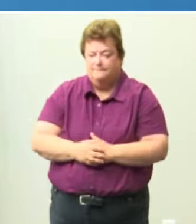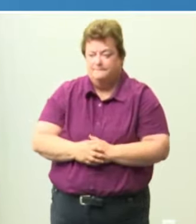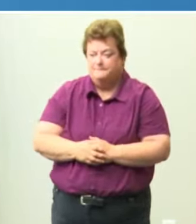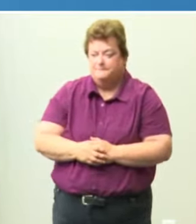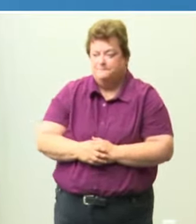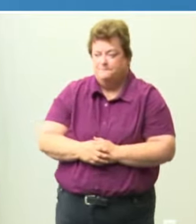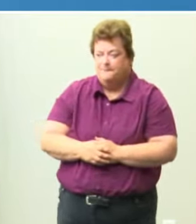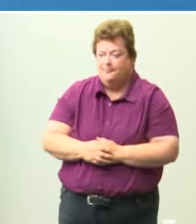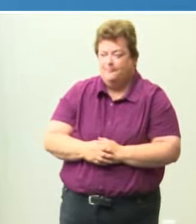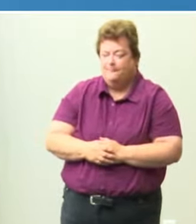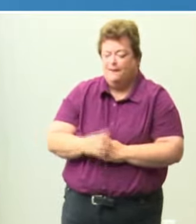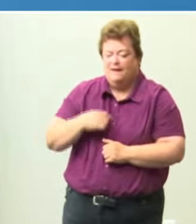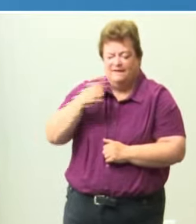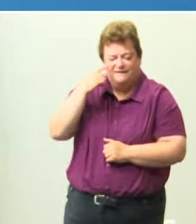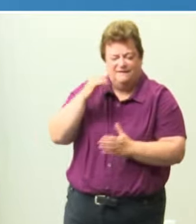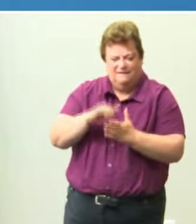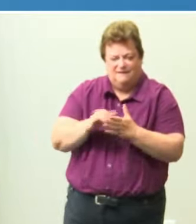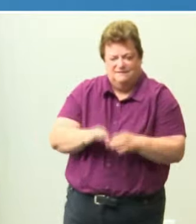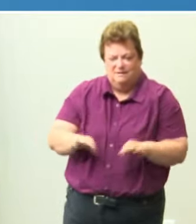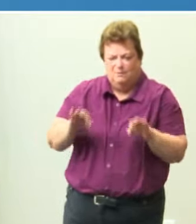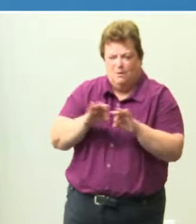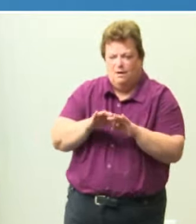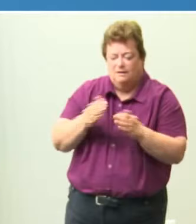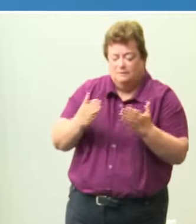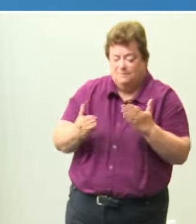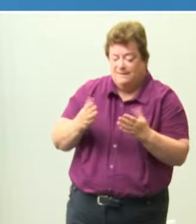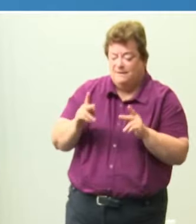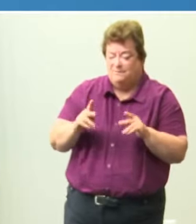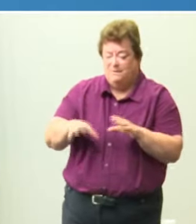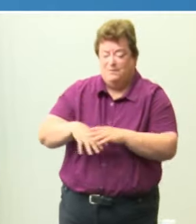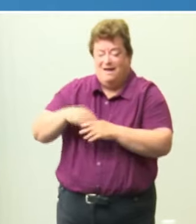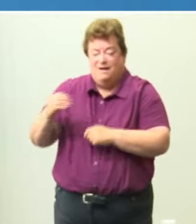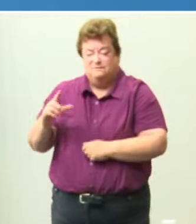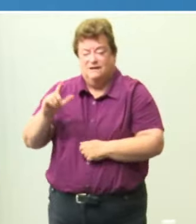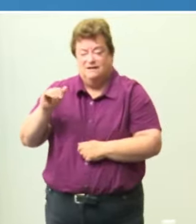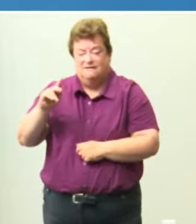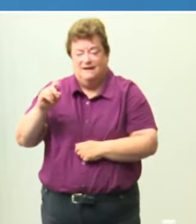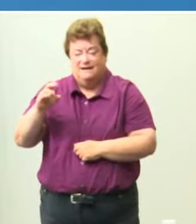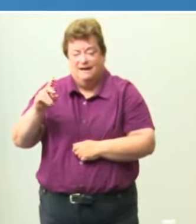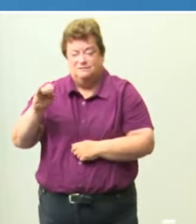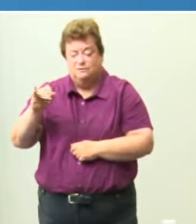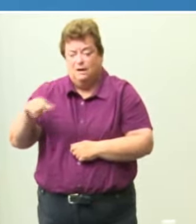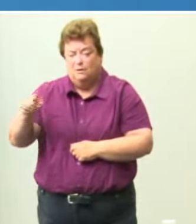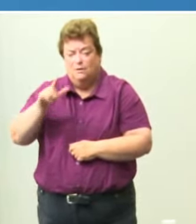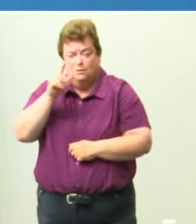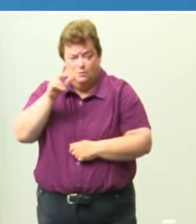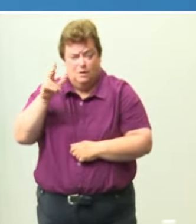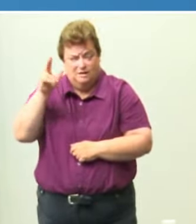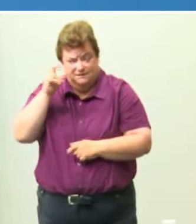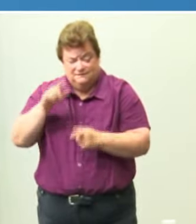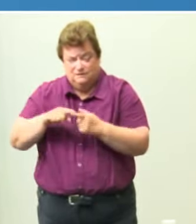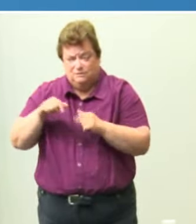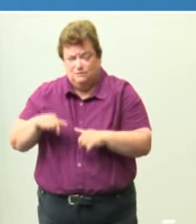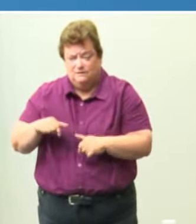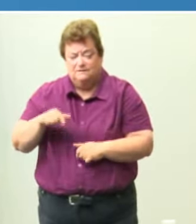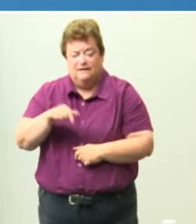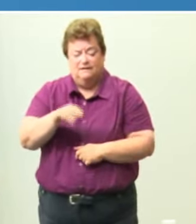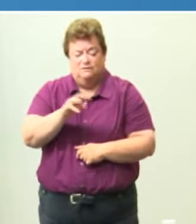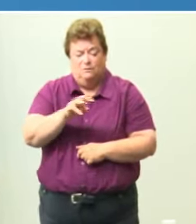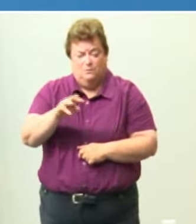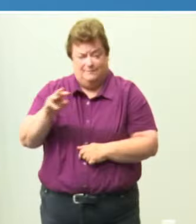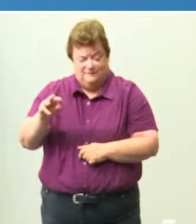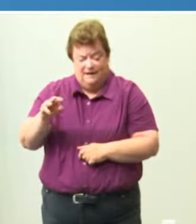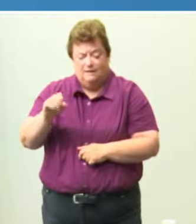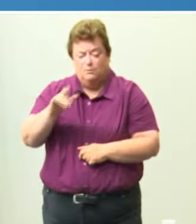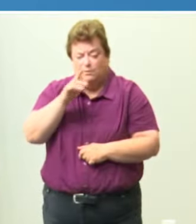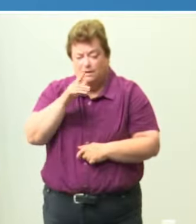And so I think it's an important thing. So obviously there may be people outside of Lancaster County listening. This website allows you to see if this